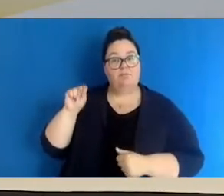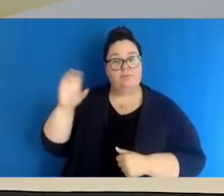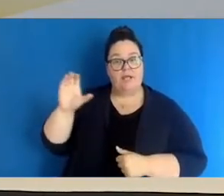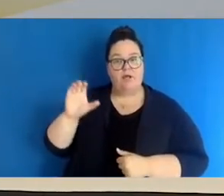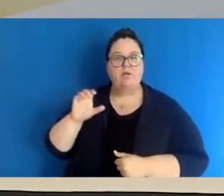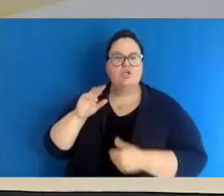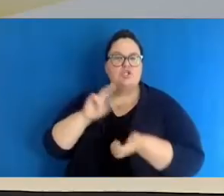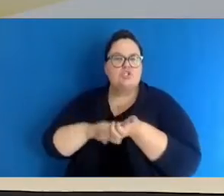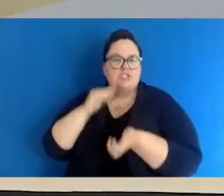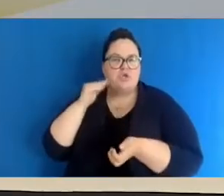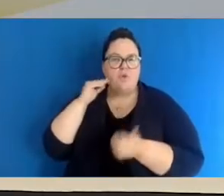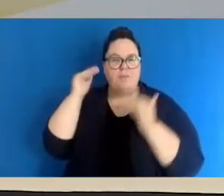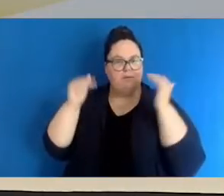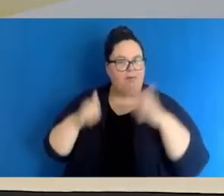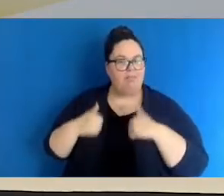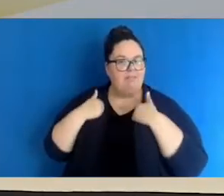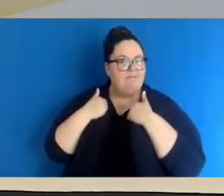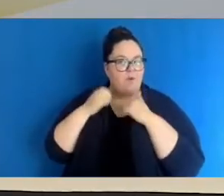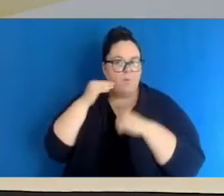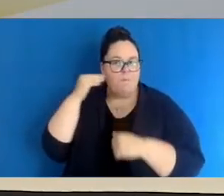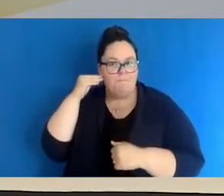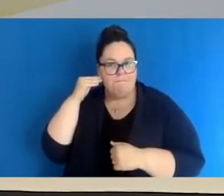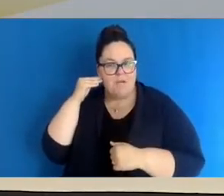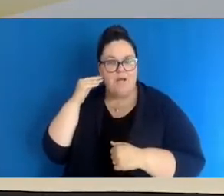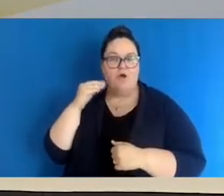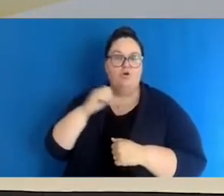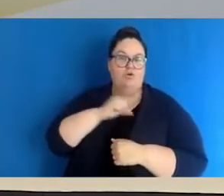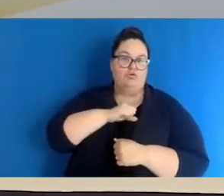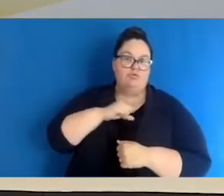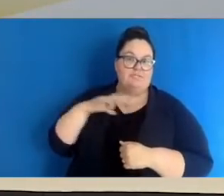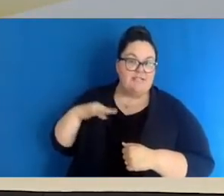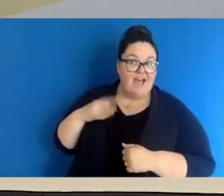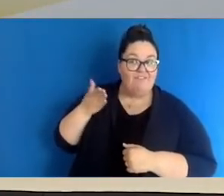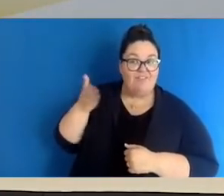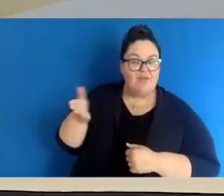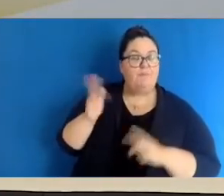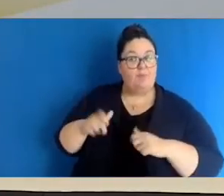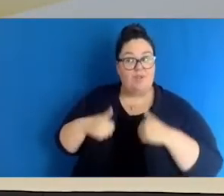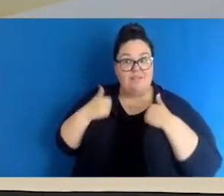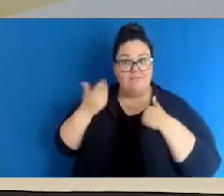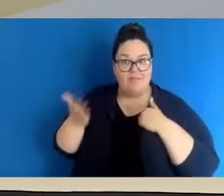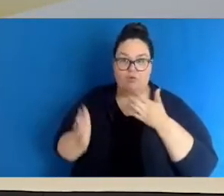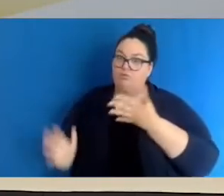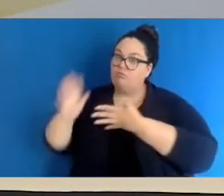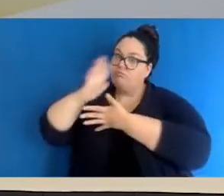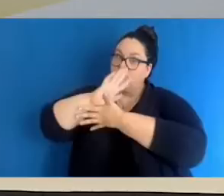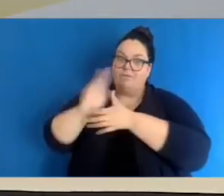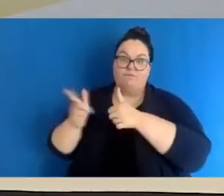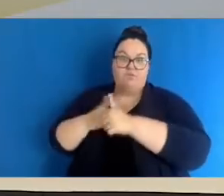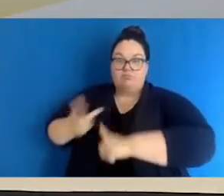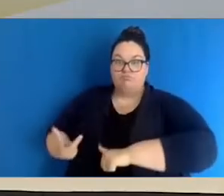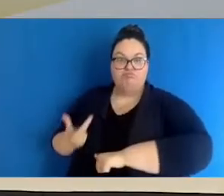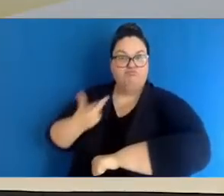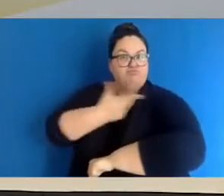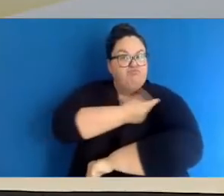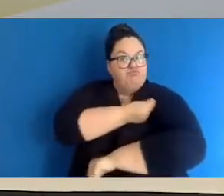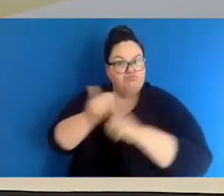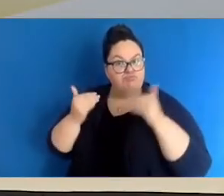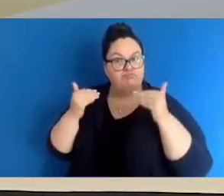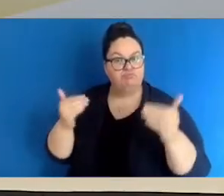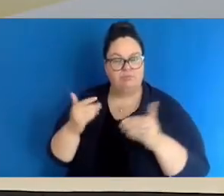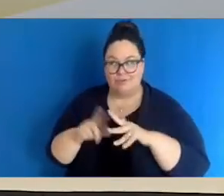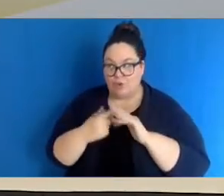to COVID-19, and residents and staff of these facilities were prioritized in the first phase of the vaccine rollout that began in